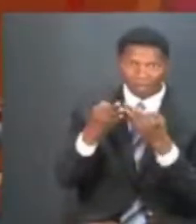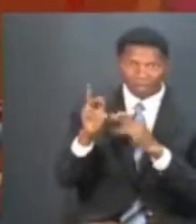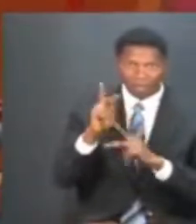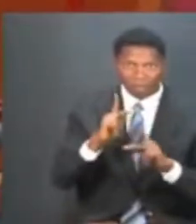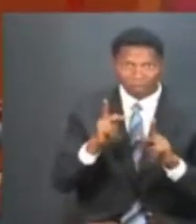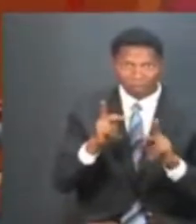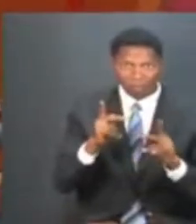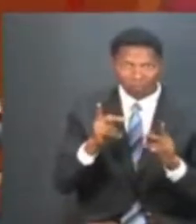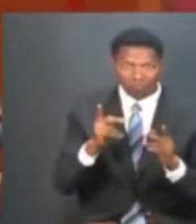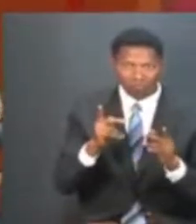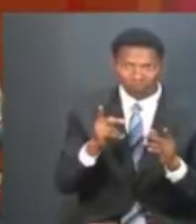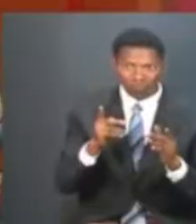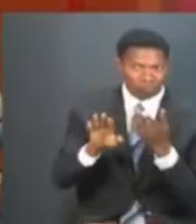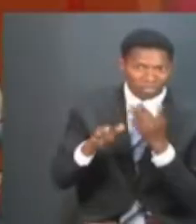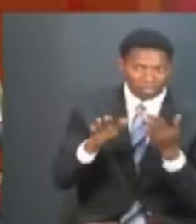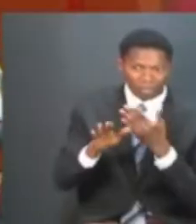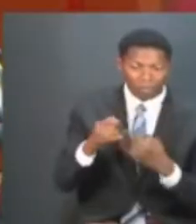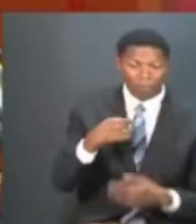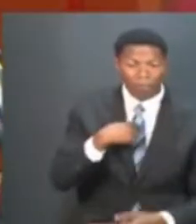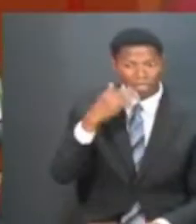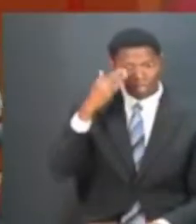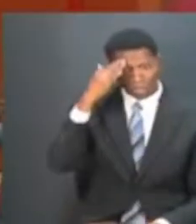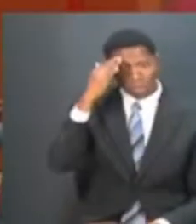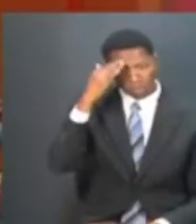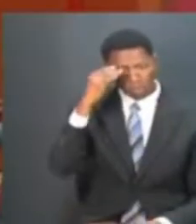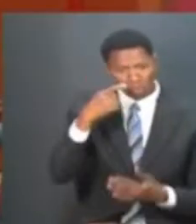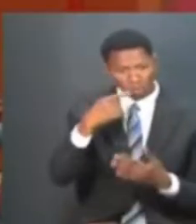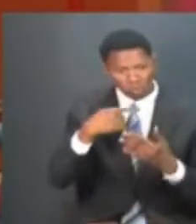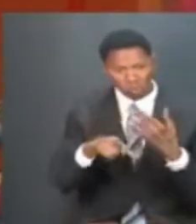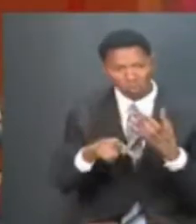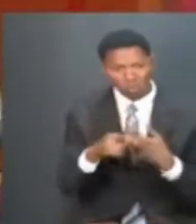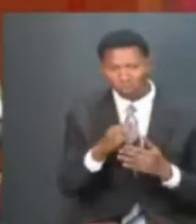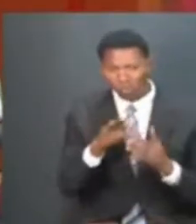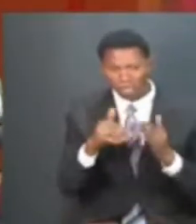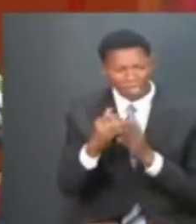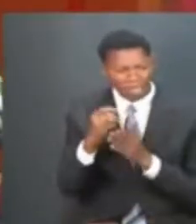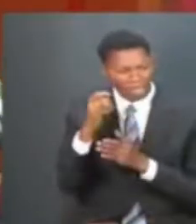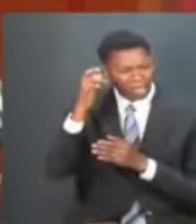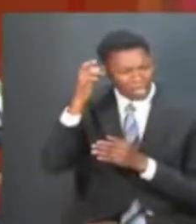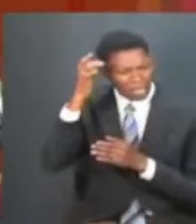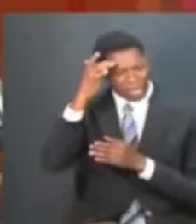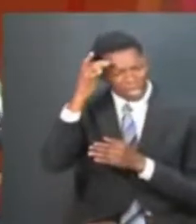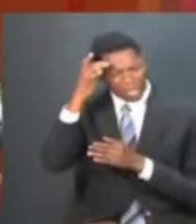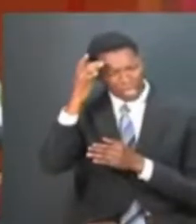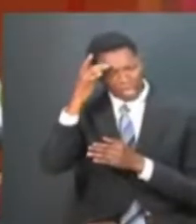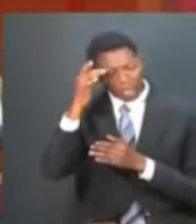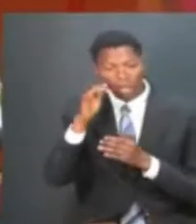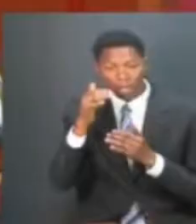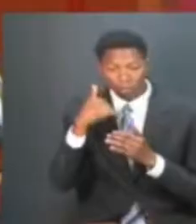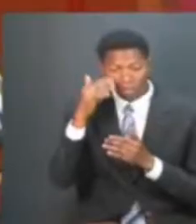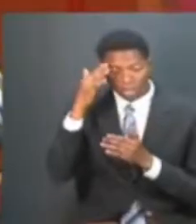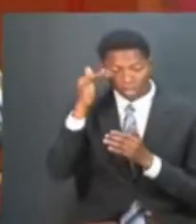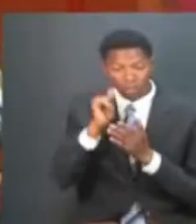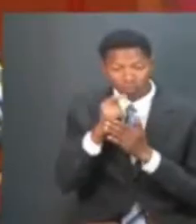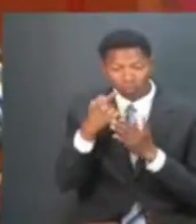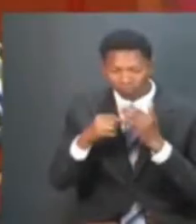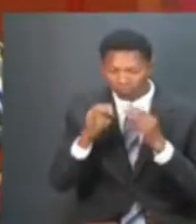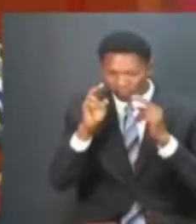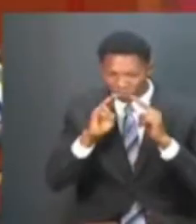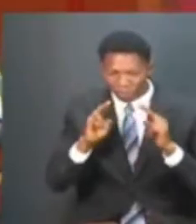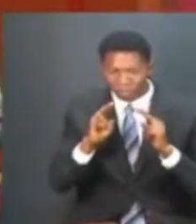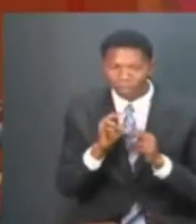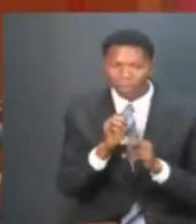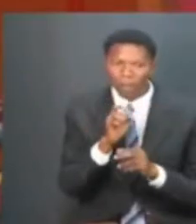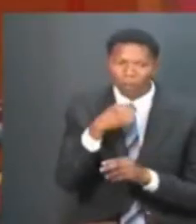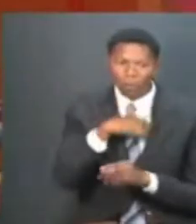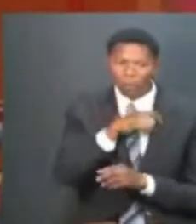I know what they will be going through. It may not be enough just to give them some goods and services. We